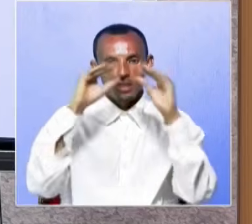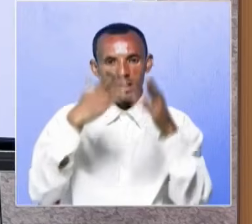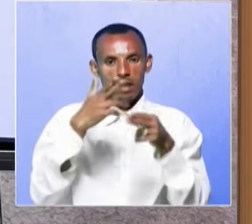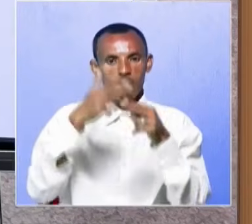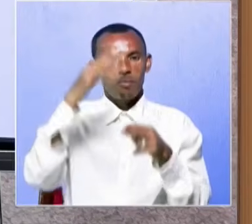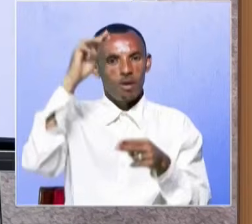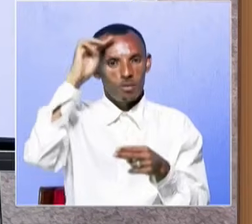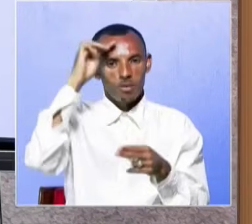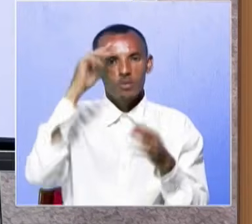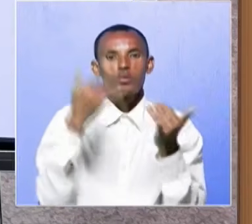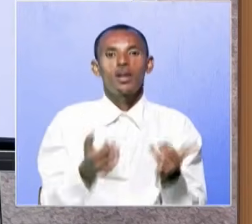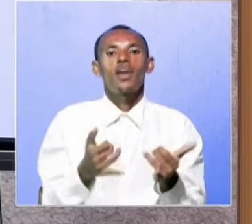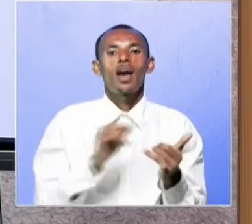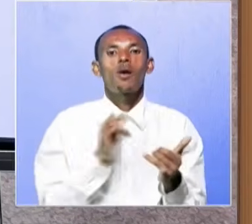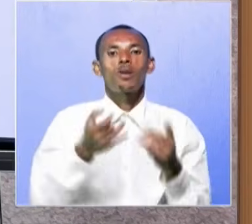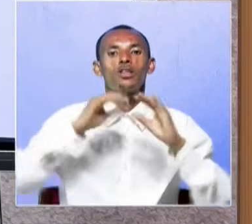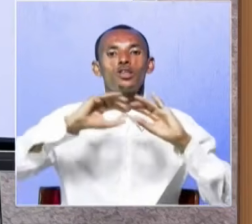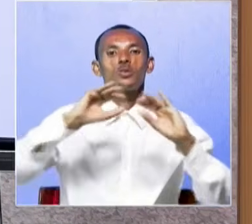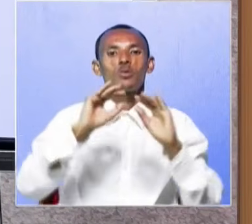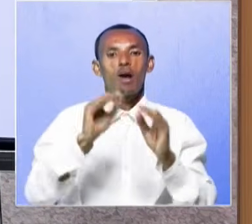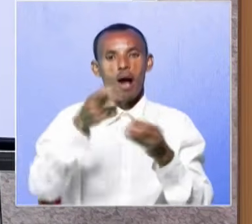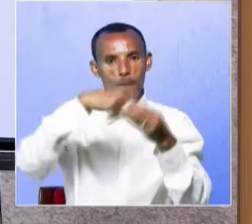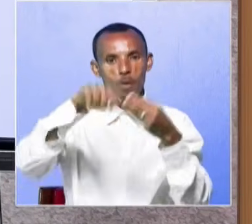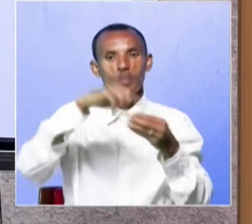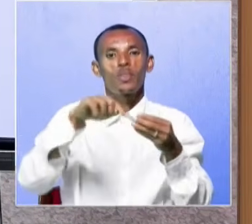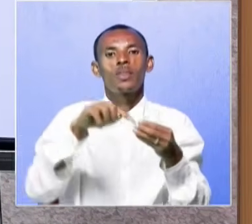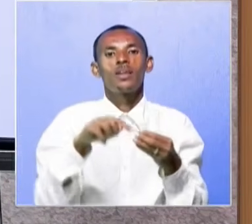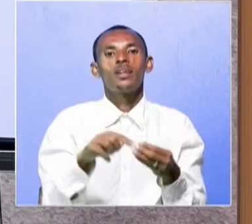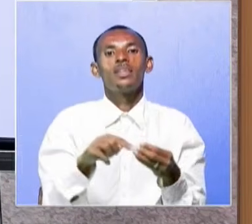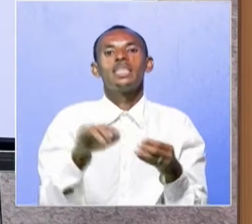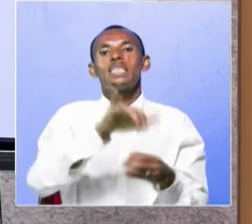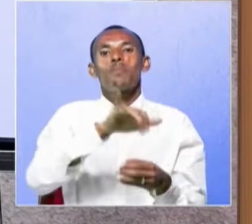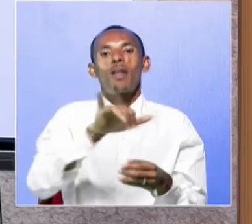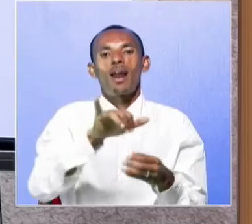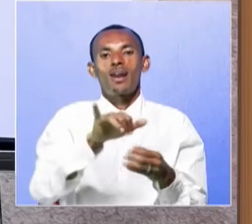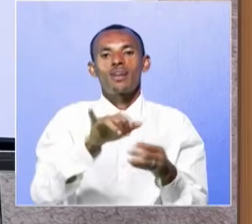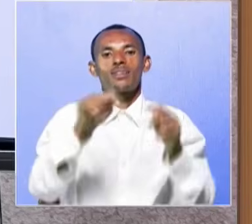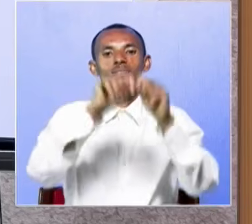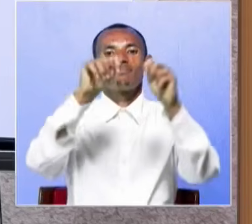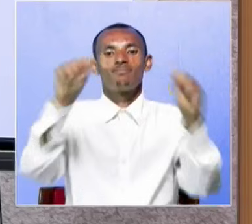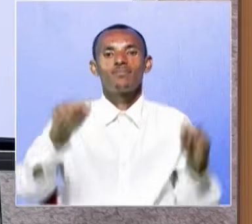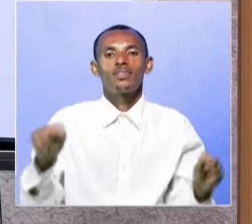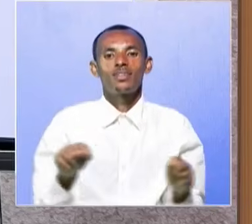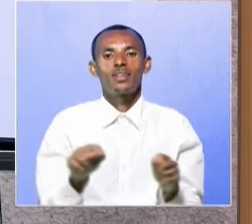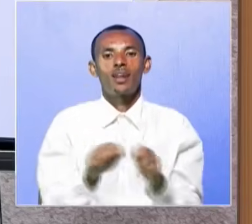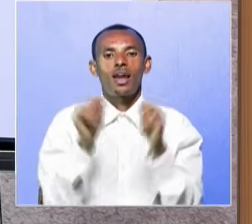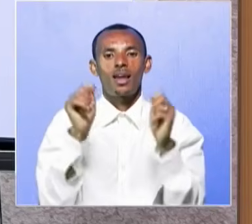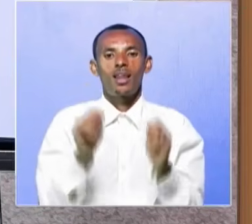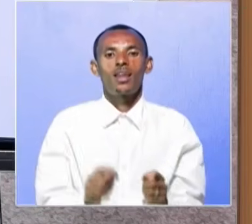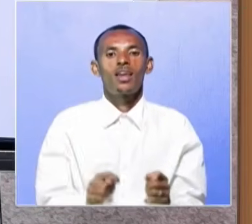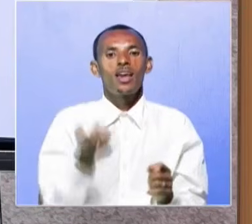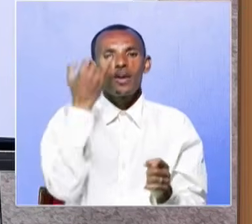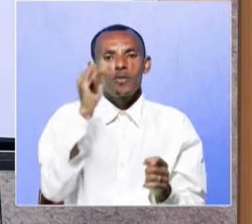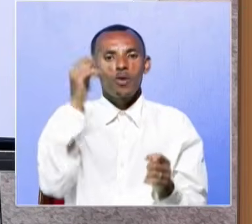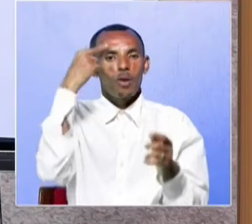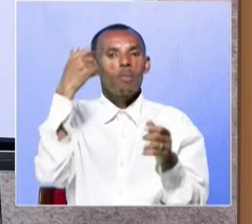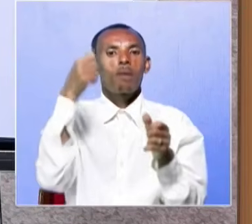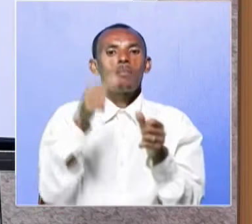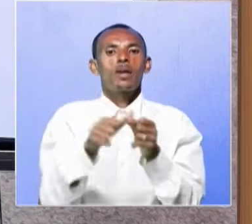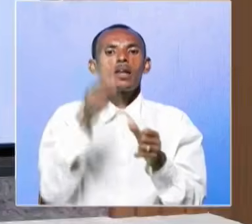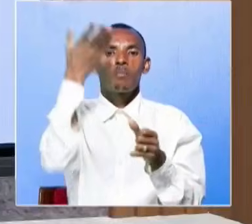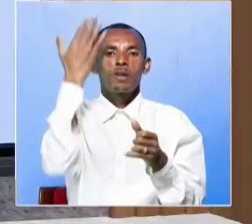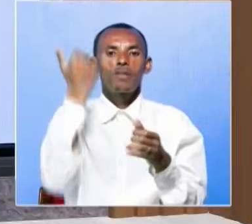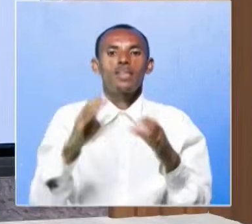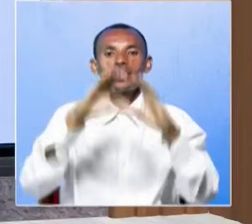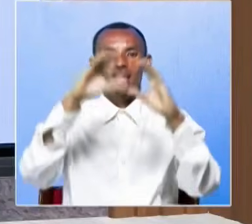Mamo. Today I will teach you about similar triangles. Okay, if you remember, in our